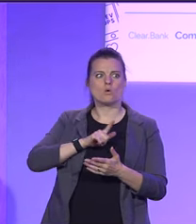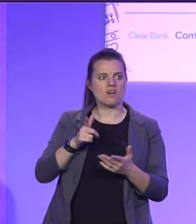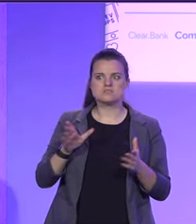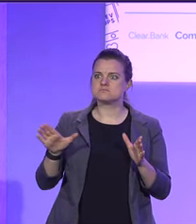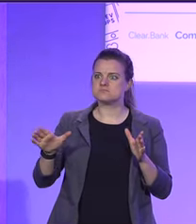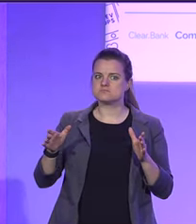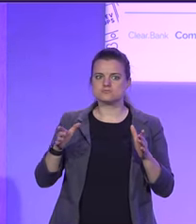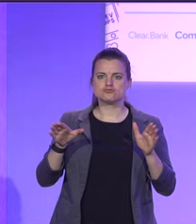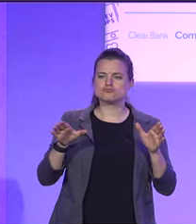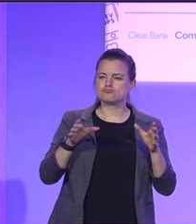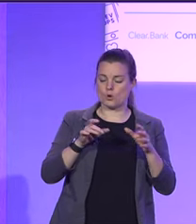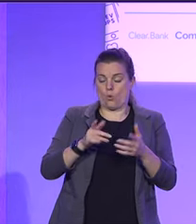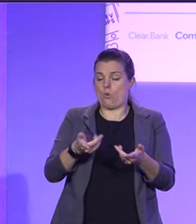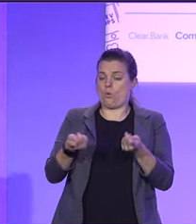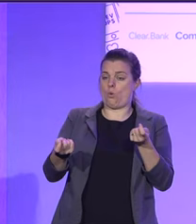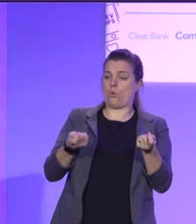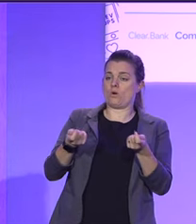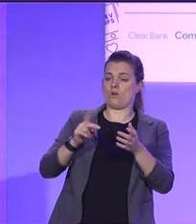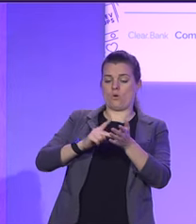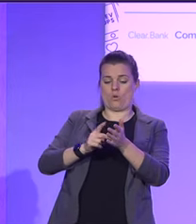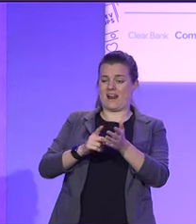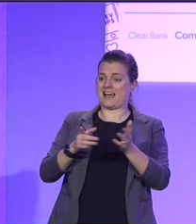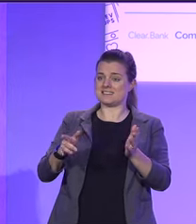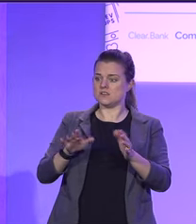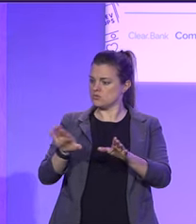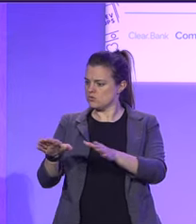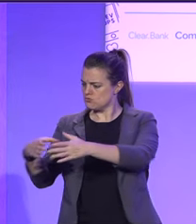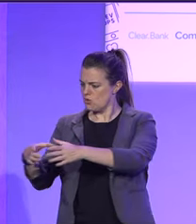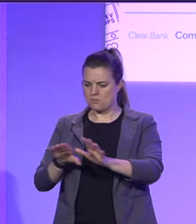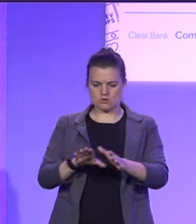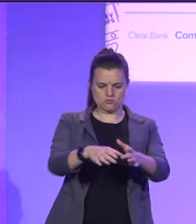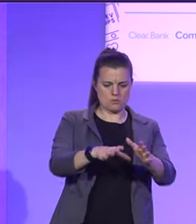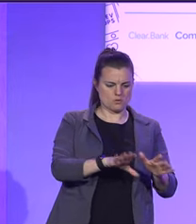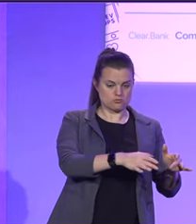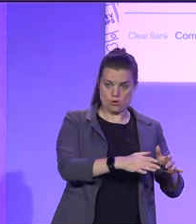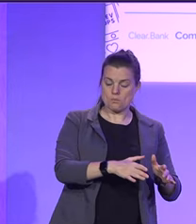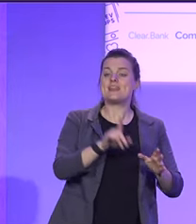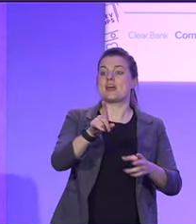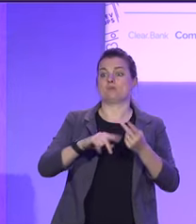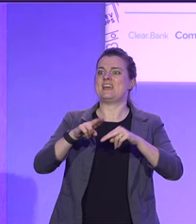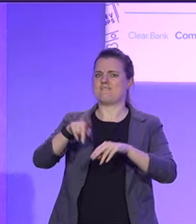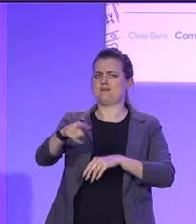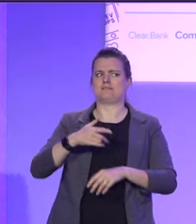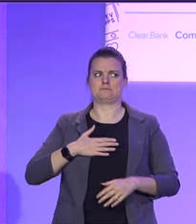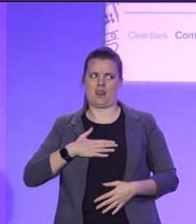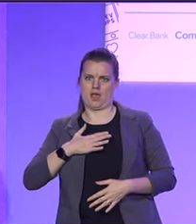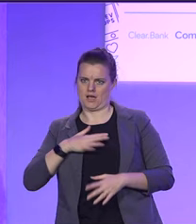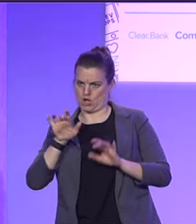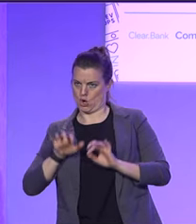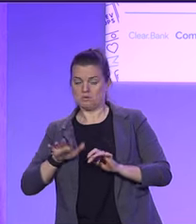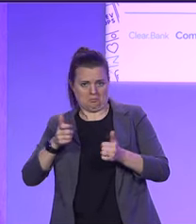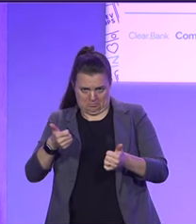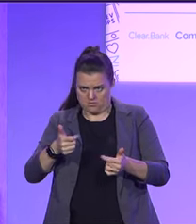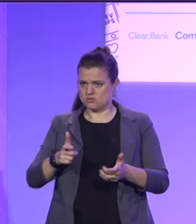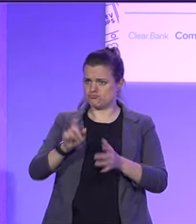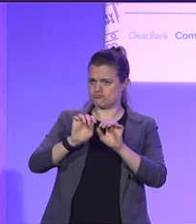them structure what's going on within their project. Obviously, if you do like coding, you can write new features. If you like to